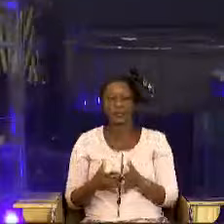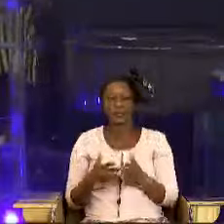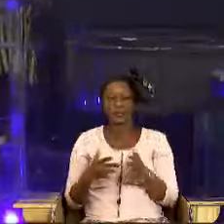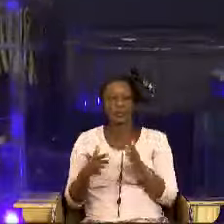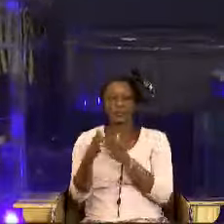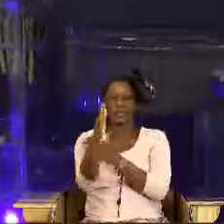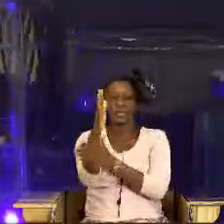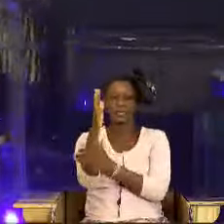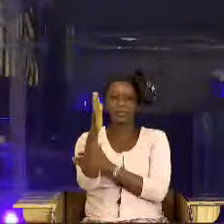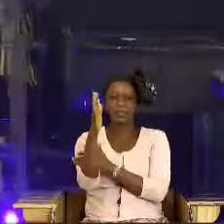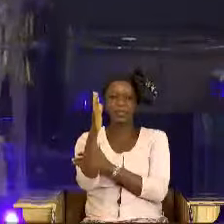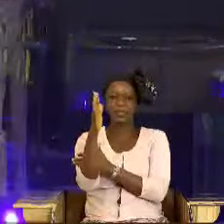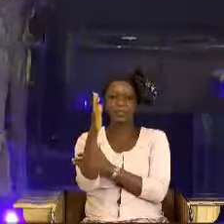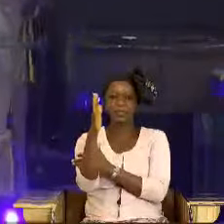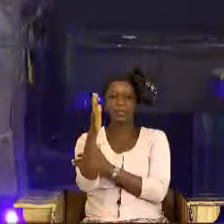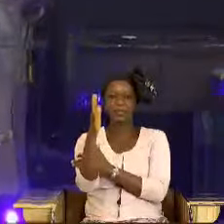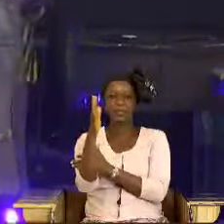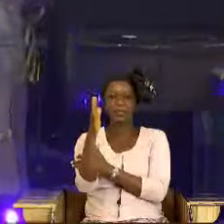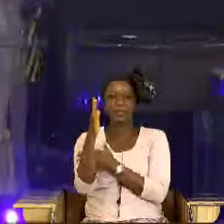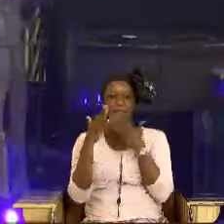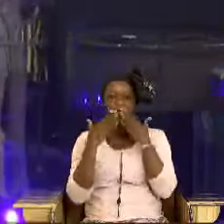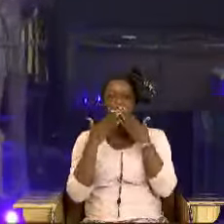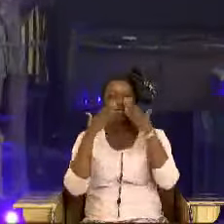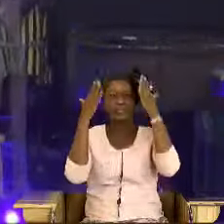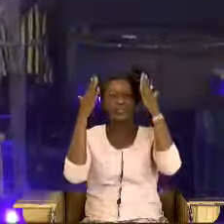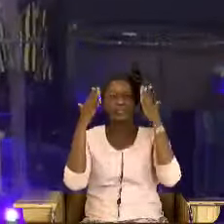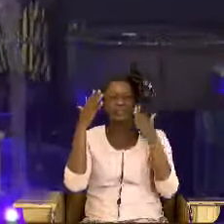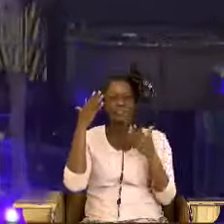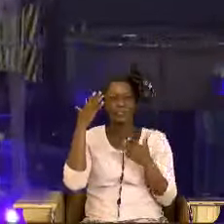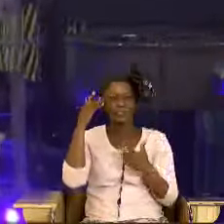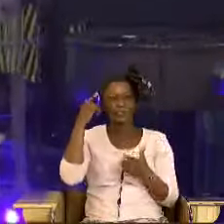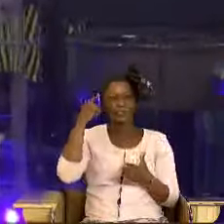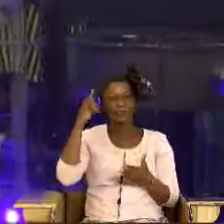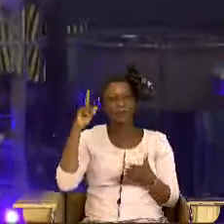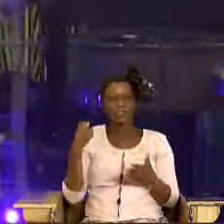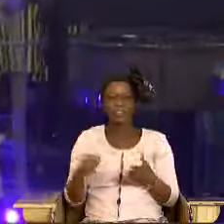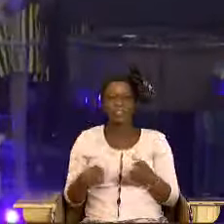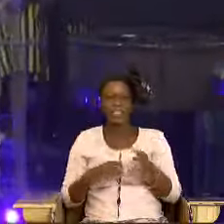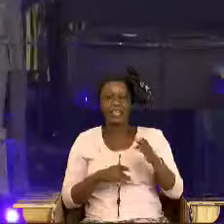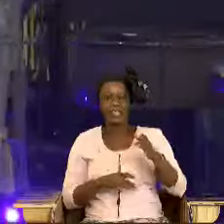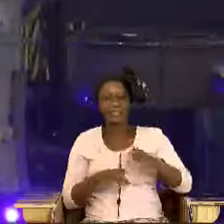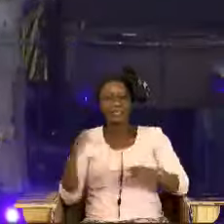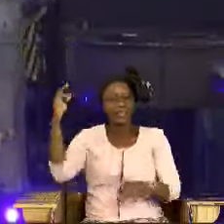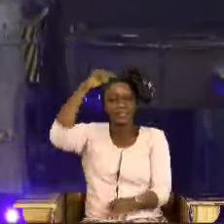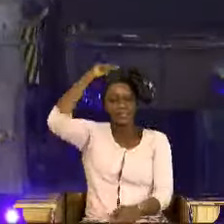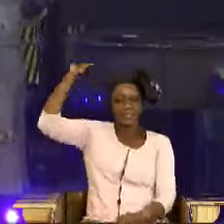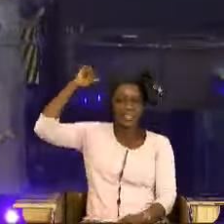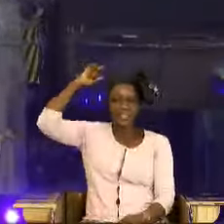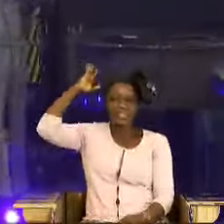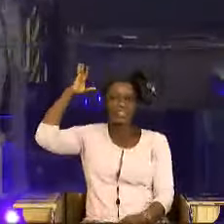Lord for giving us the grace to be his presence this morning